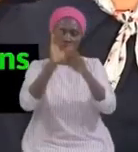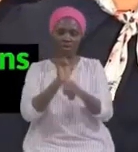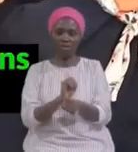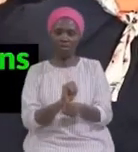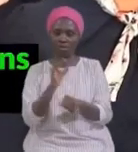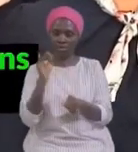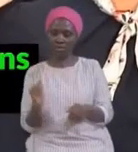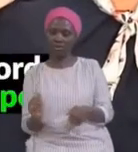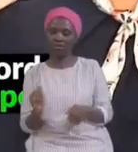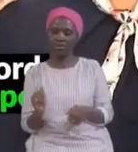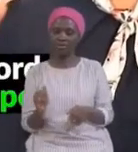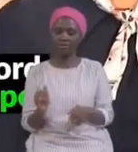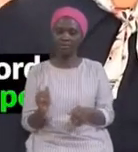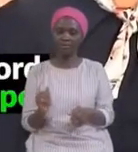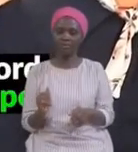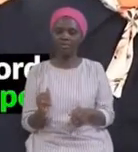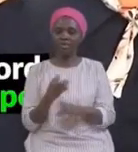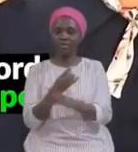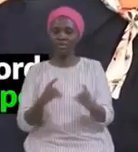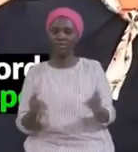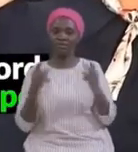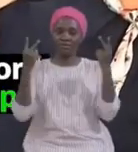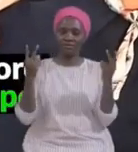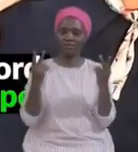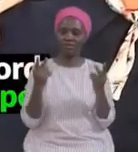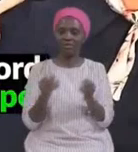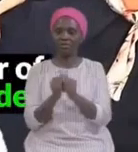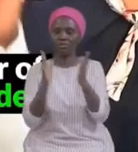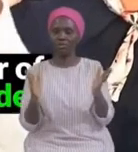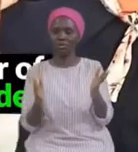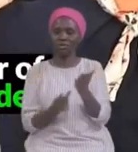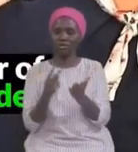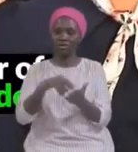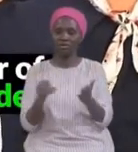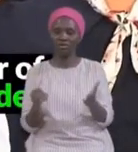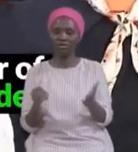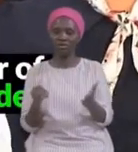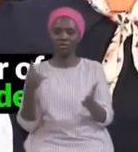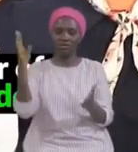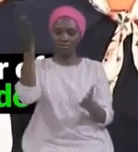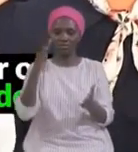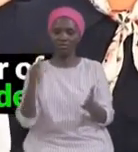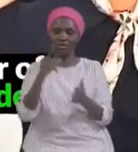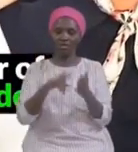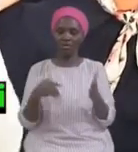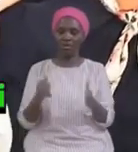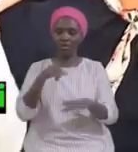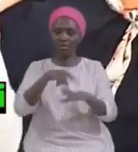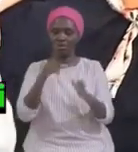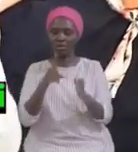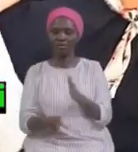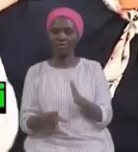enemies turned on each other, delivering victory without raising a sword. What a timeless reminder of the power